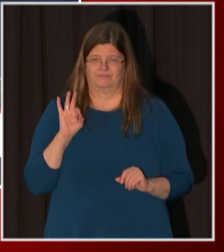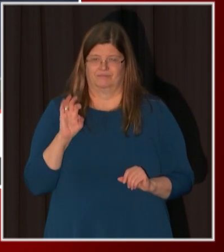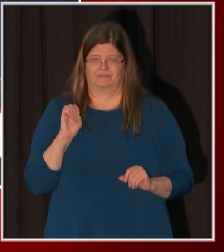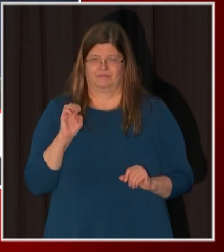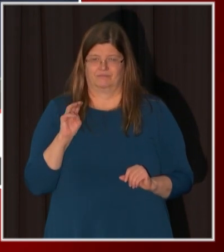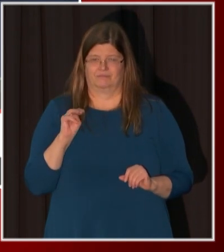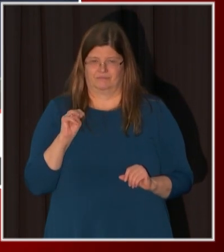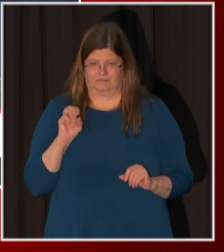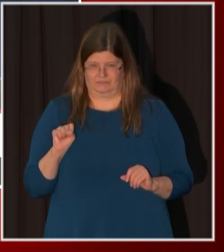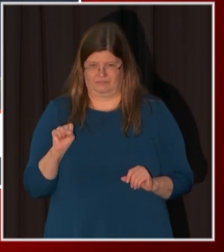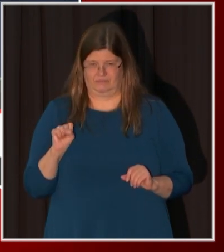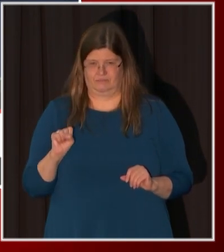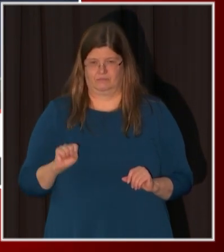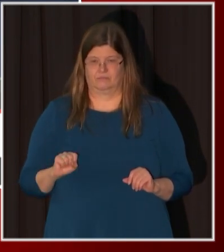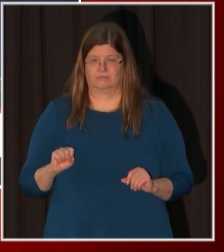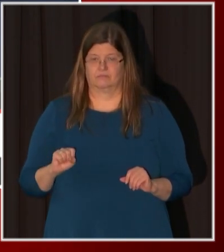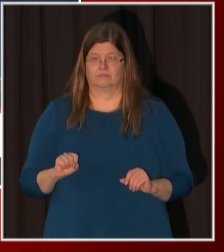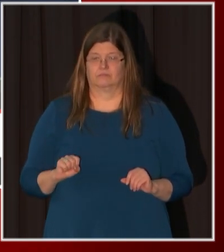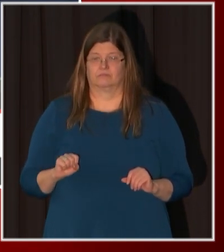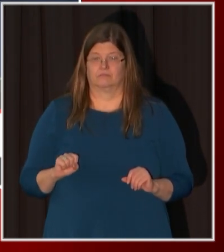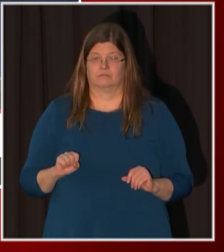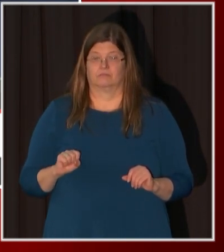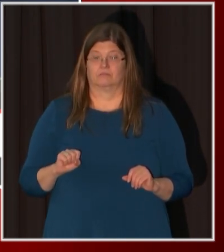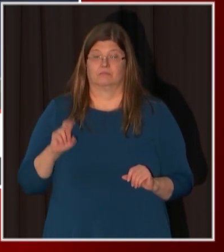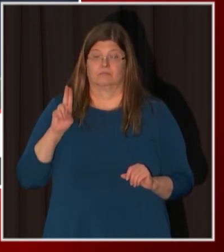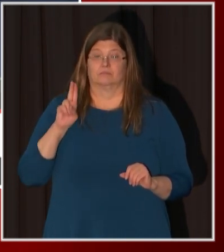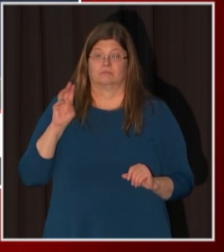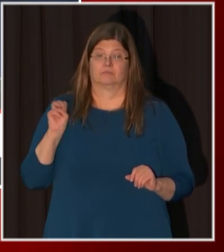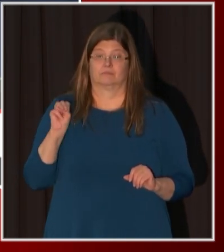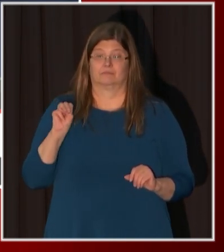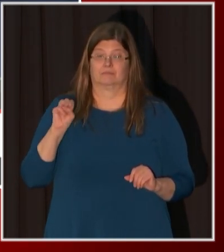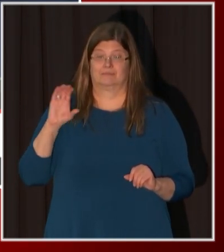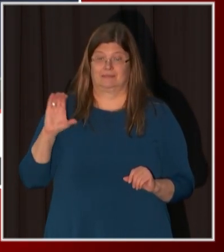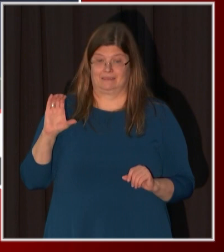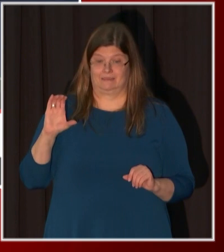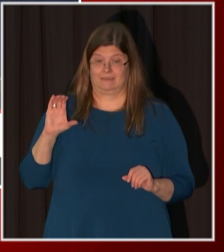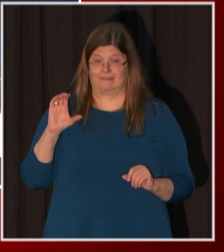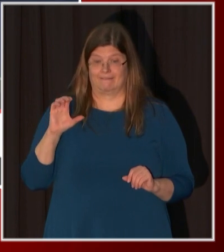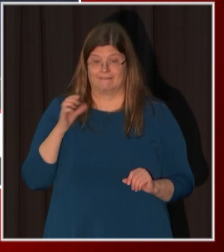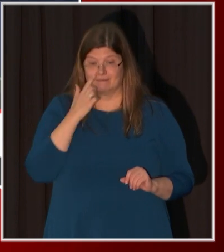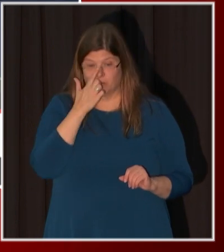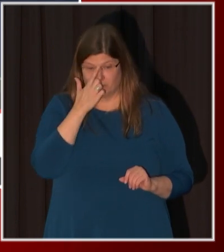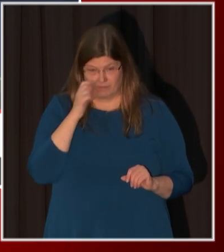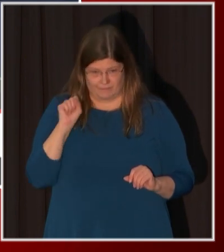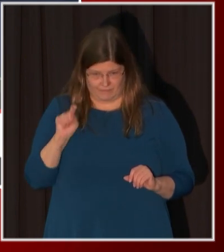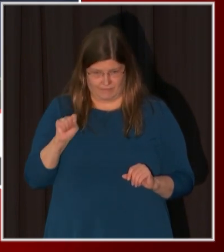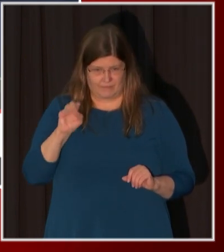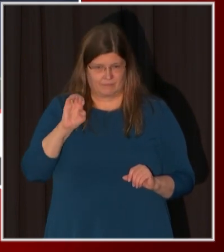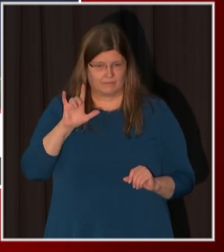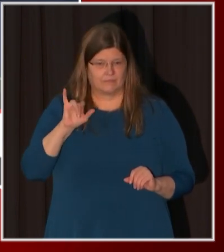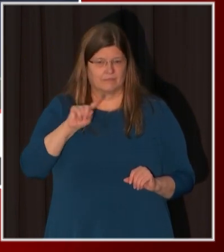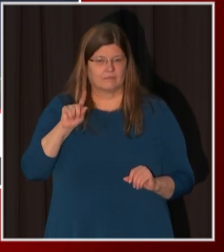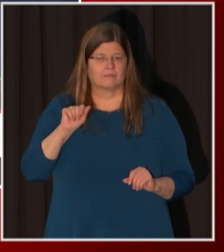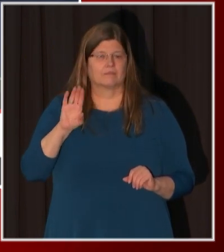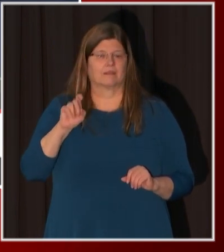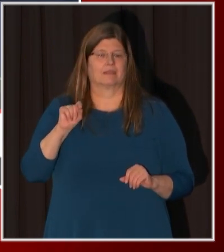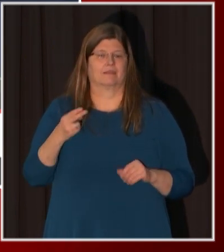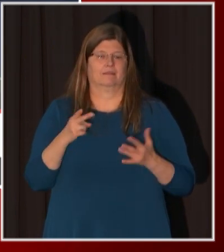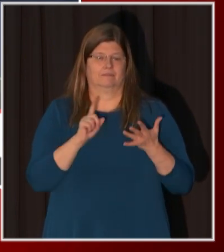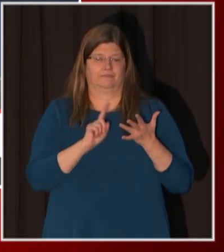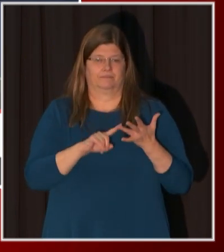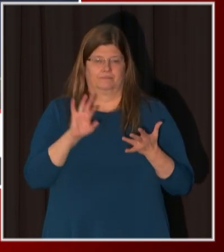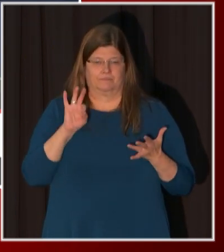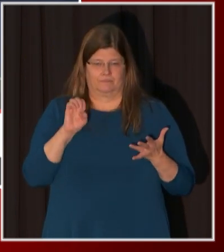in also United Medical Center, we will have United Medical Center, St. Elizabeth's, and FEMS. Well, the public